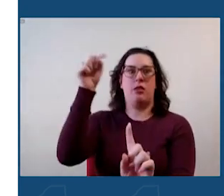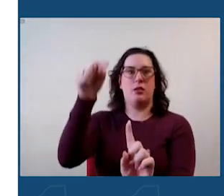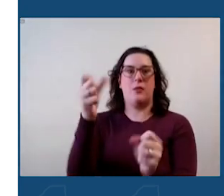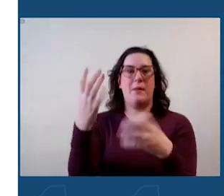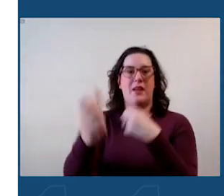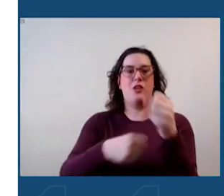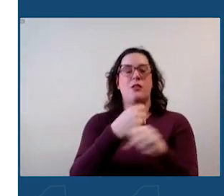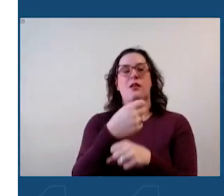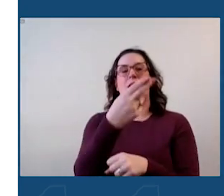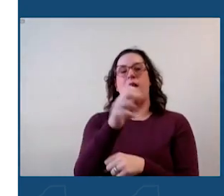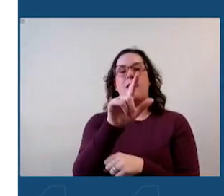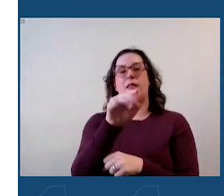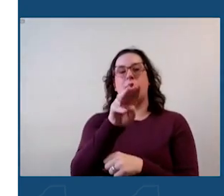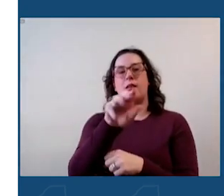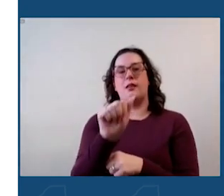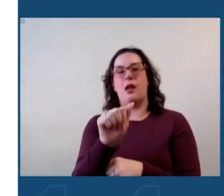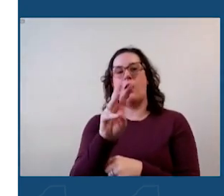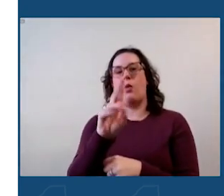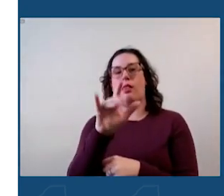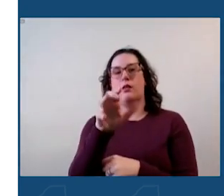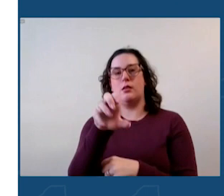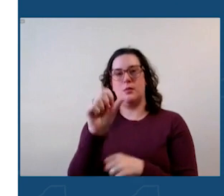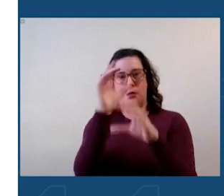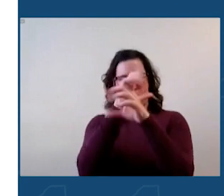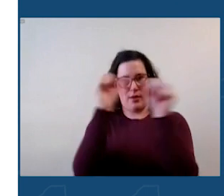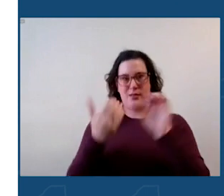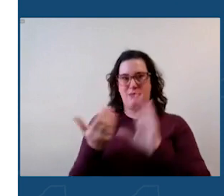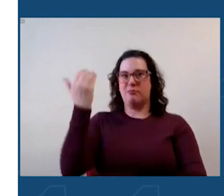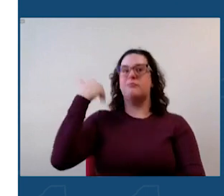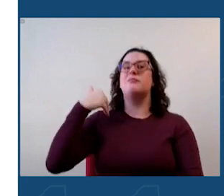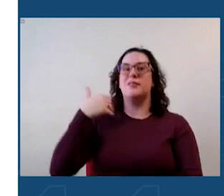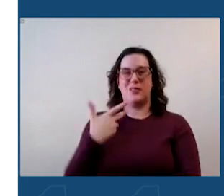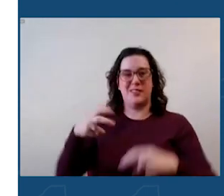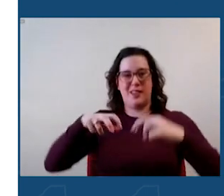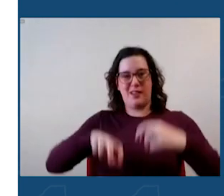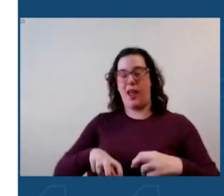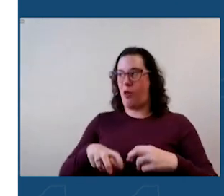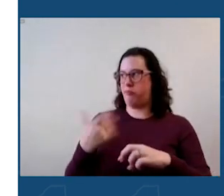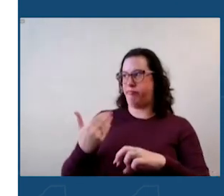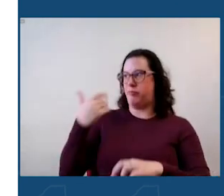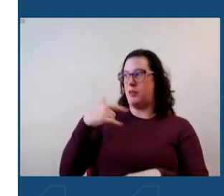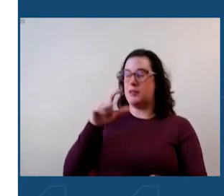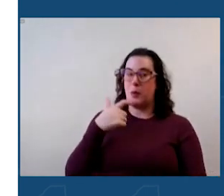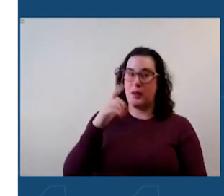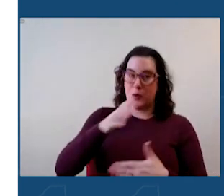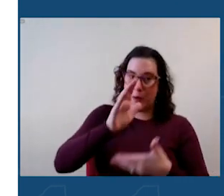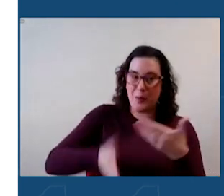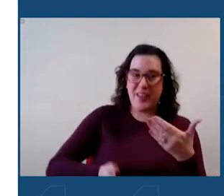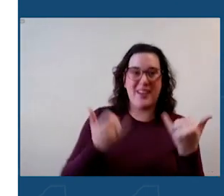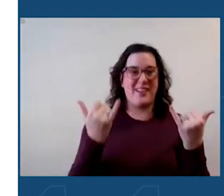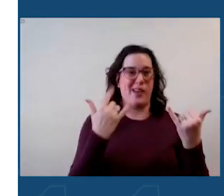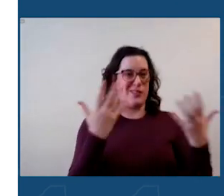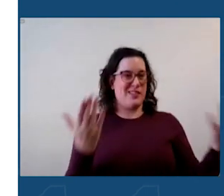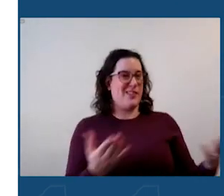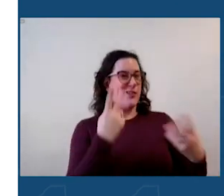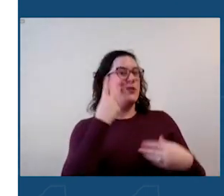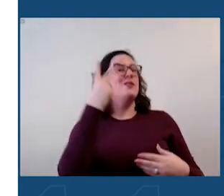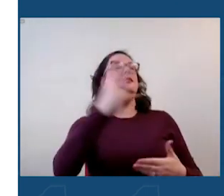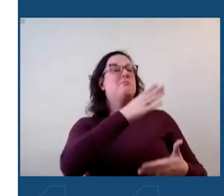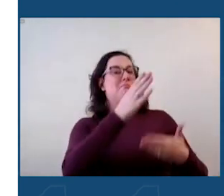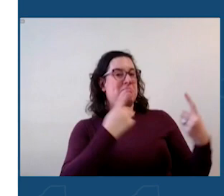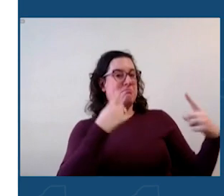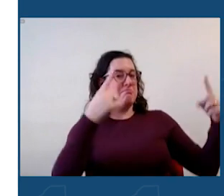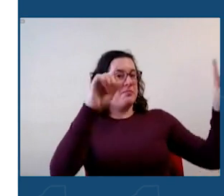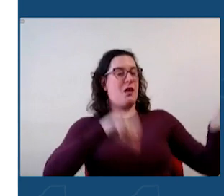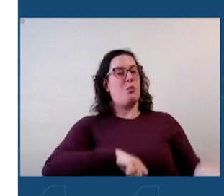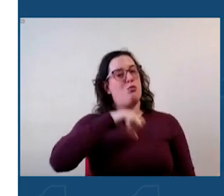the president, from when I sat down at breakfast with her and said we need to get this done, and she's here now to see completion, and I'm proud to be